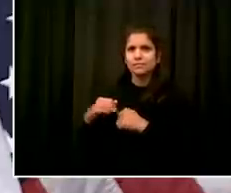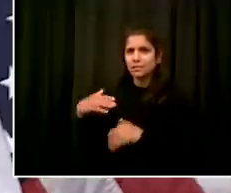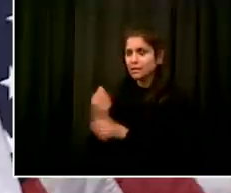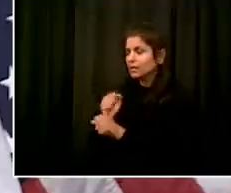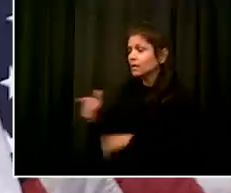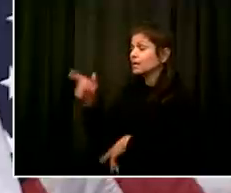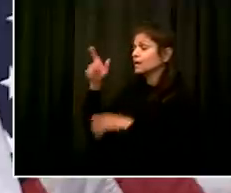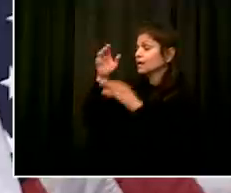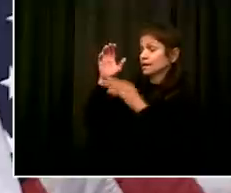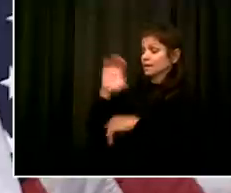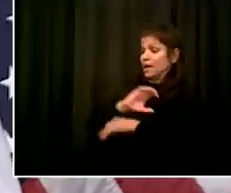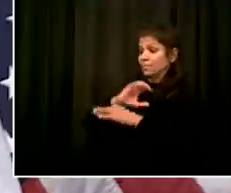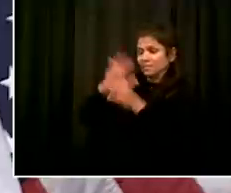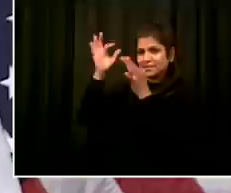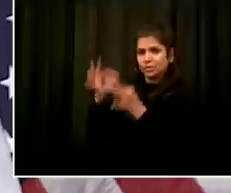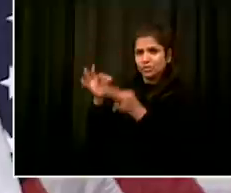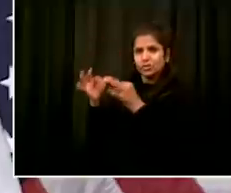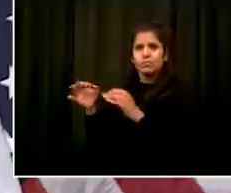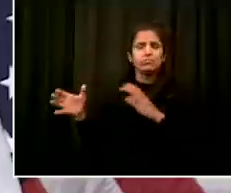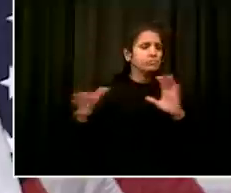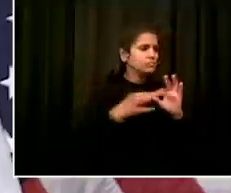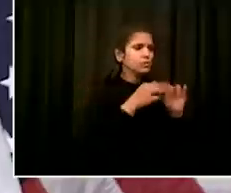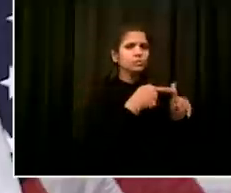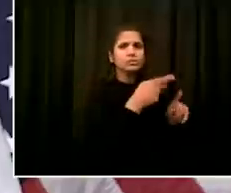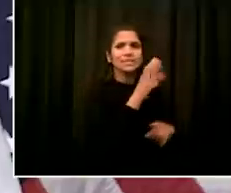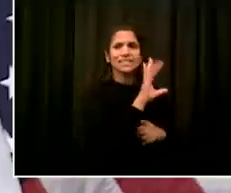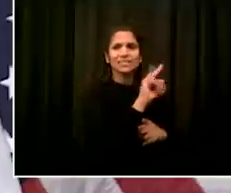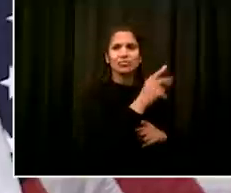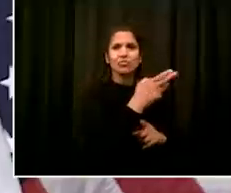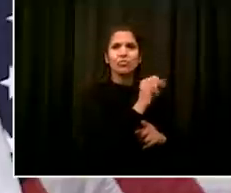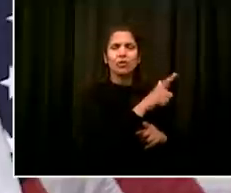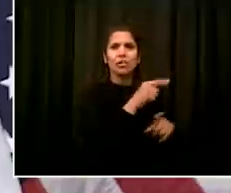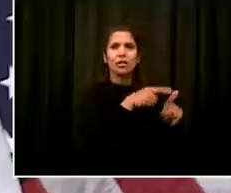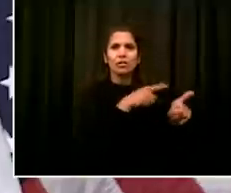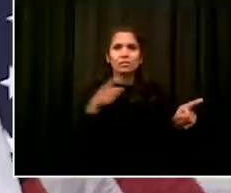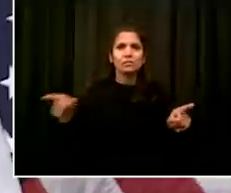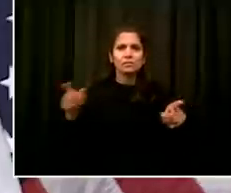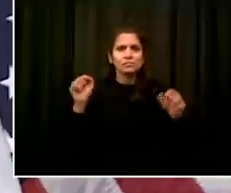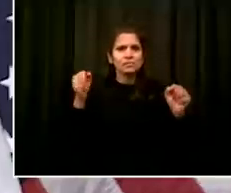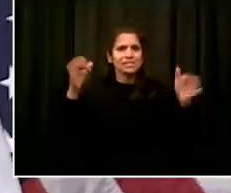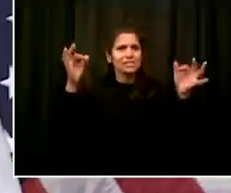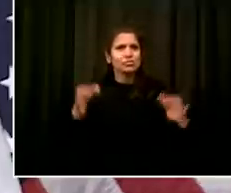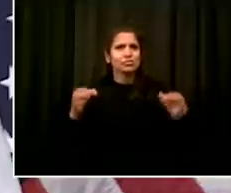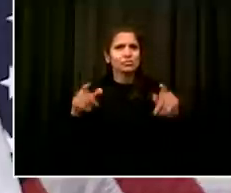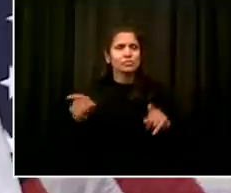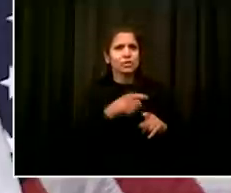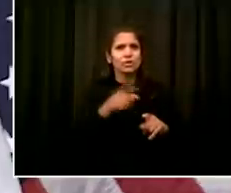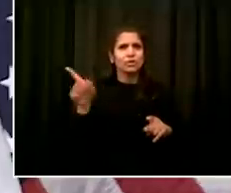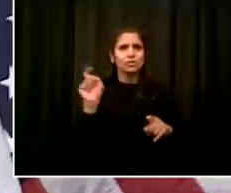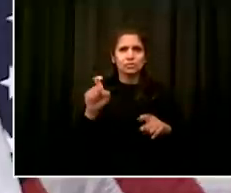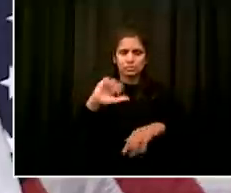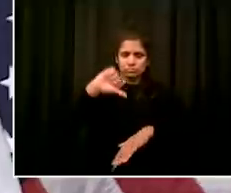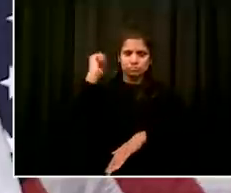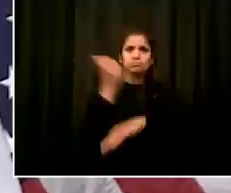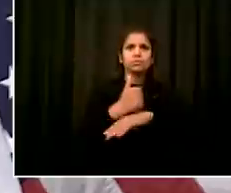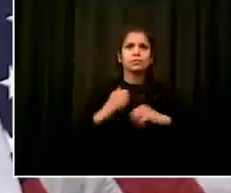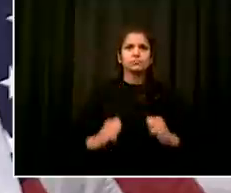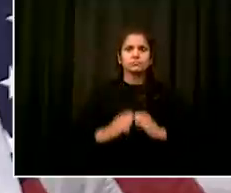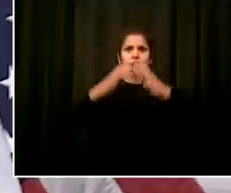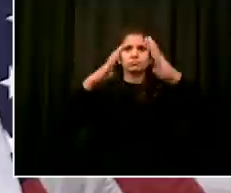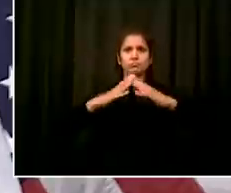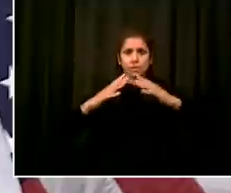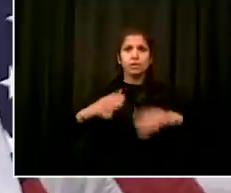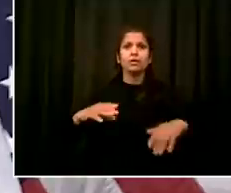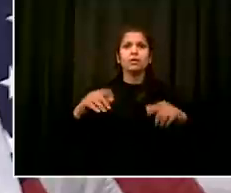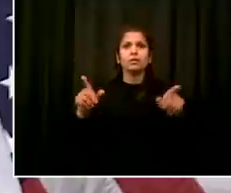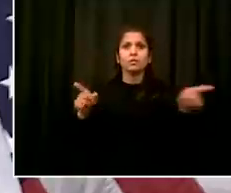of course, gives them the leeway to do their job. The model we have developed here is when my police commissioners say they need something,